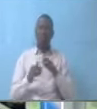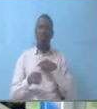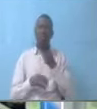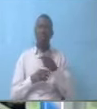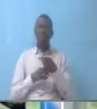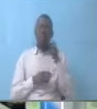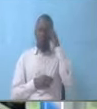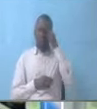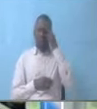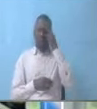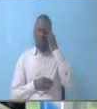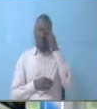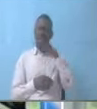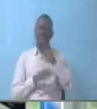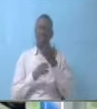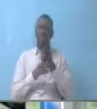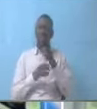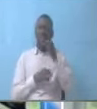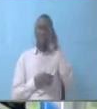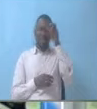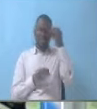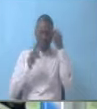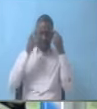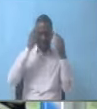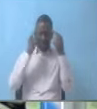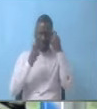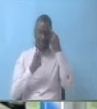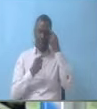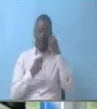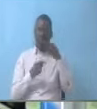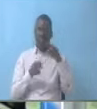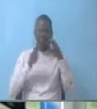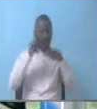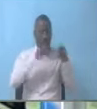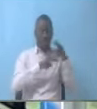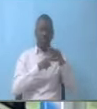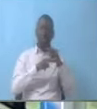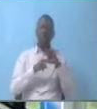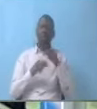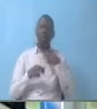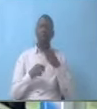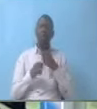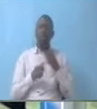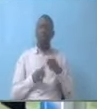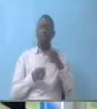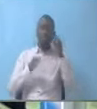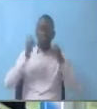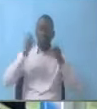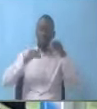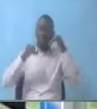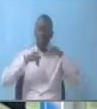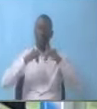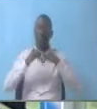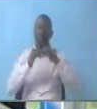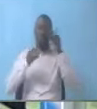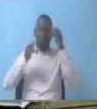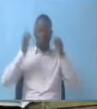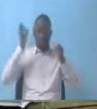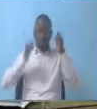of questioning any decision, finding, conclusion, or order, or proceeding of a commission made under this